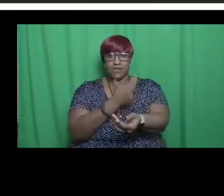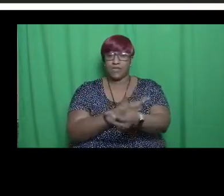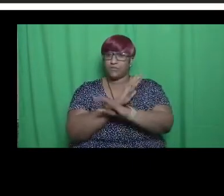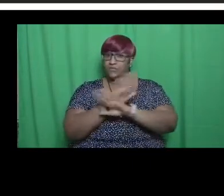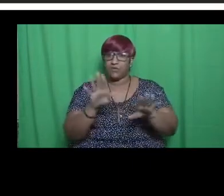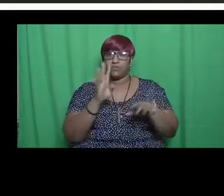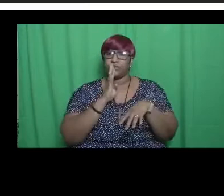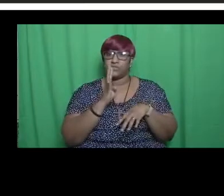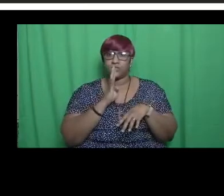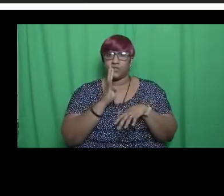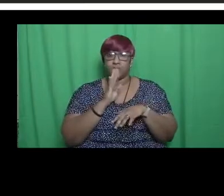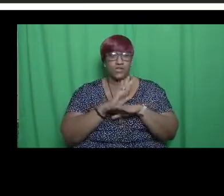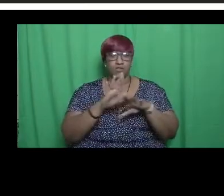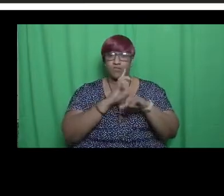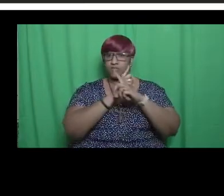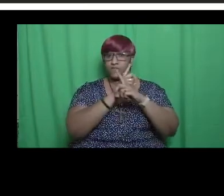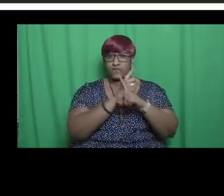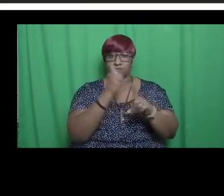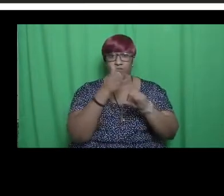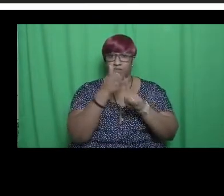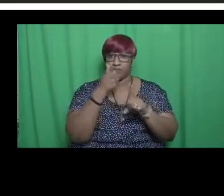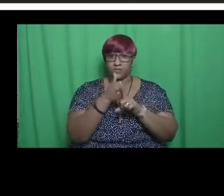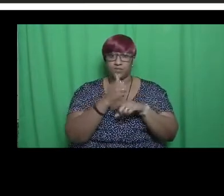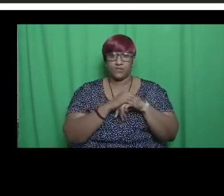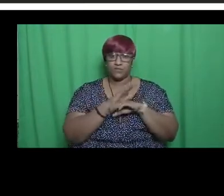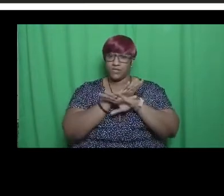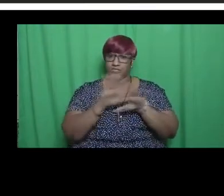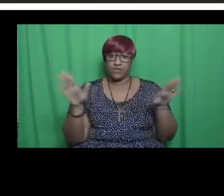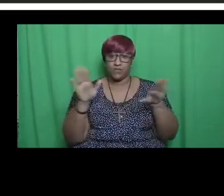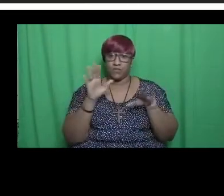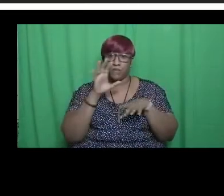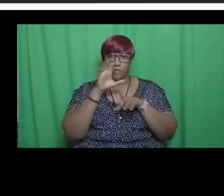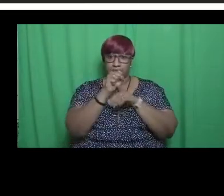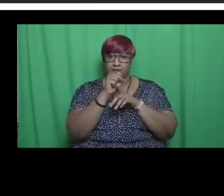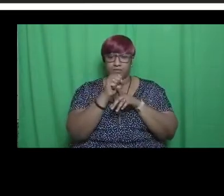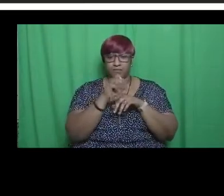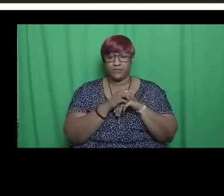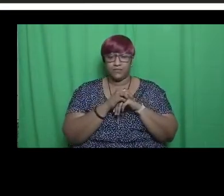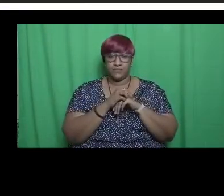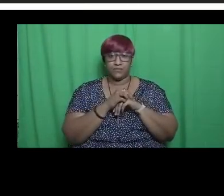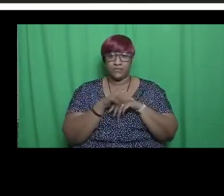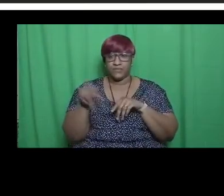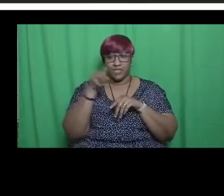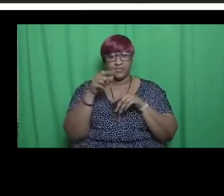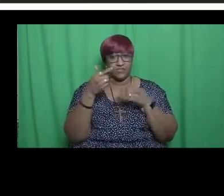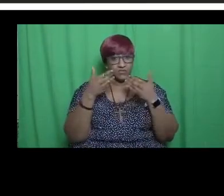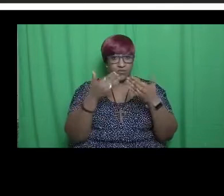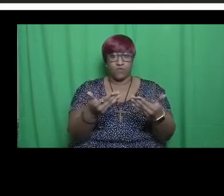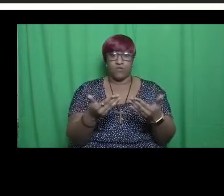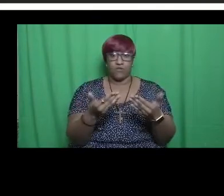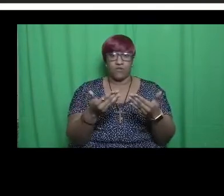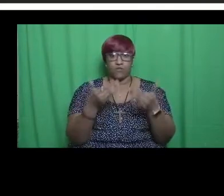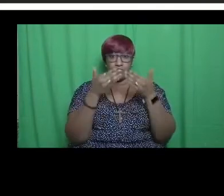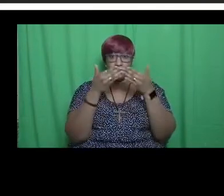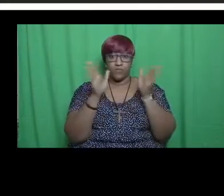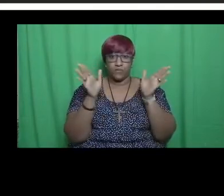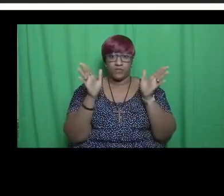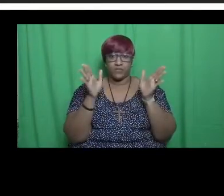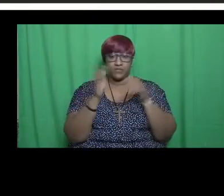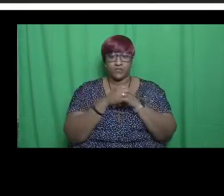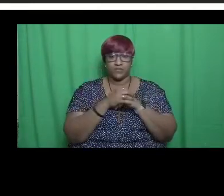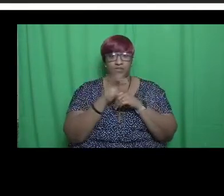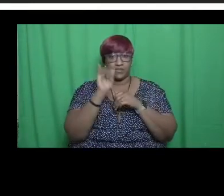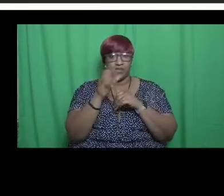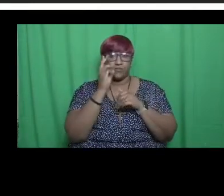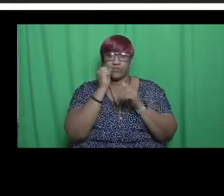talk. Lambs don't defend themselves. Lambs don't bite. They just go on willingly. He said, that